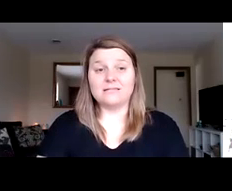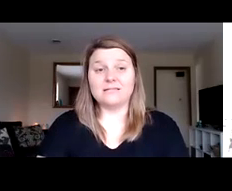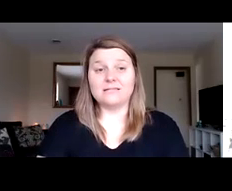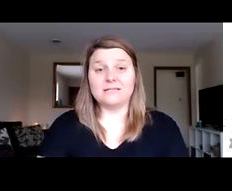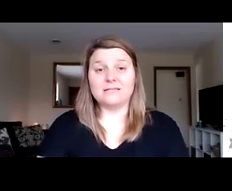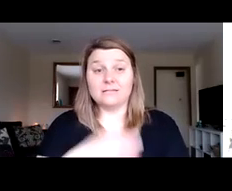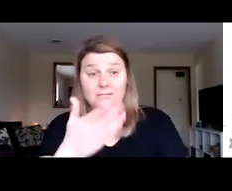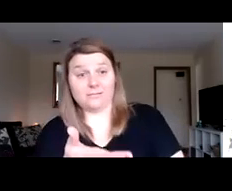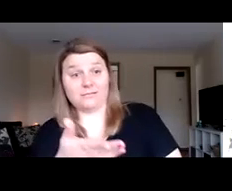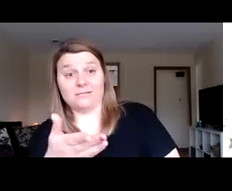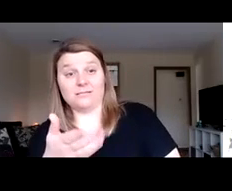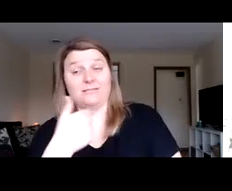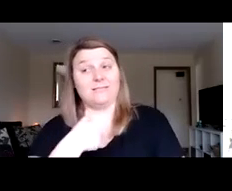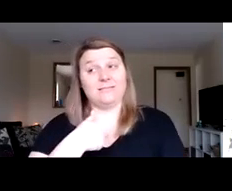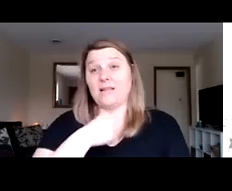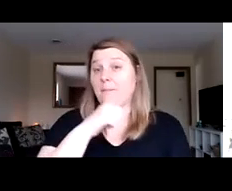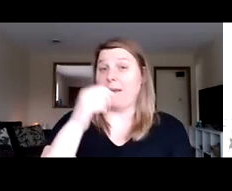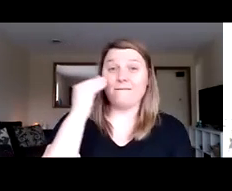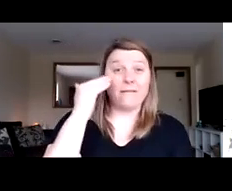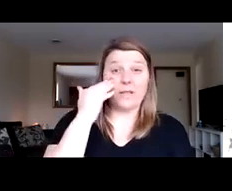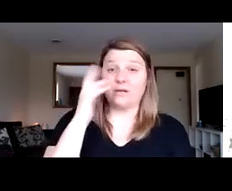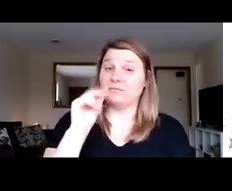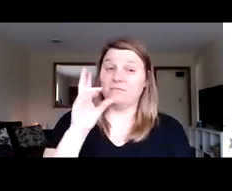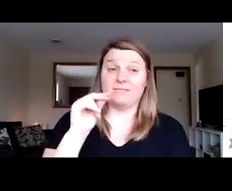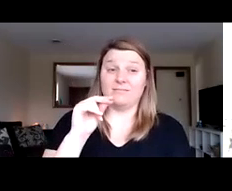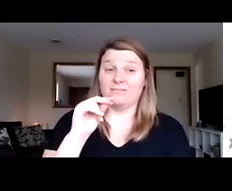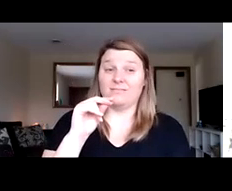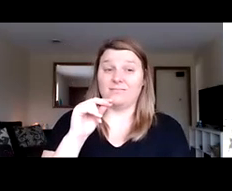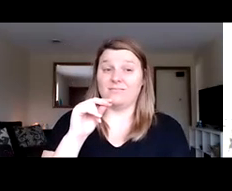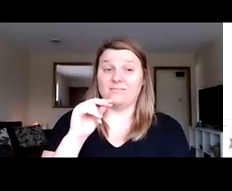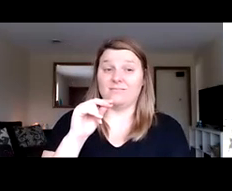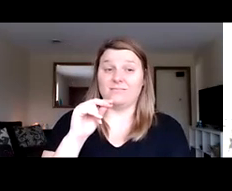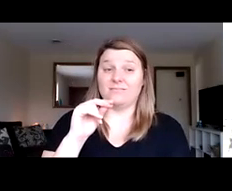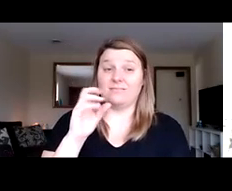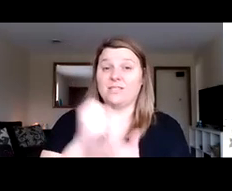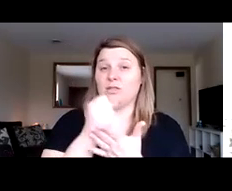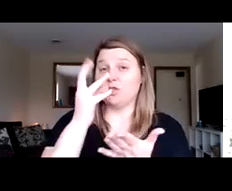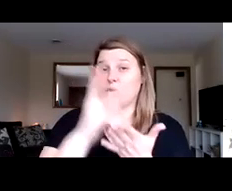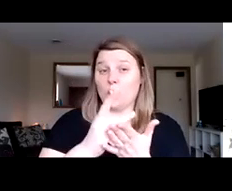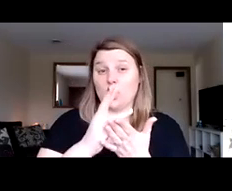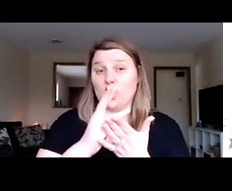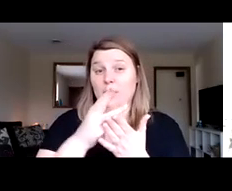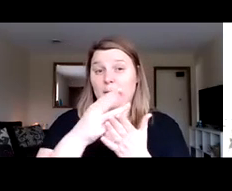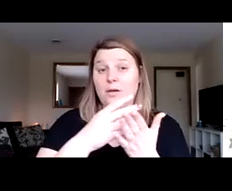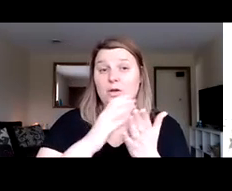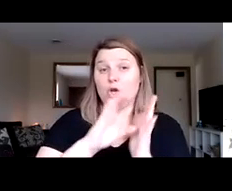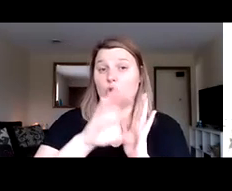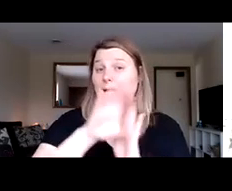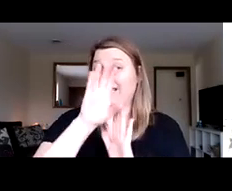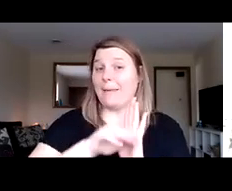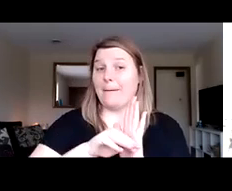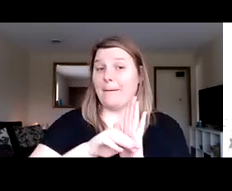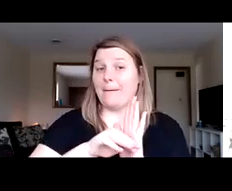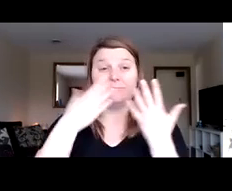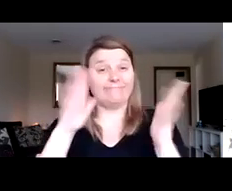Alexa? I'm not familiar with the social worker curriculum in any way, shape,